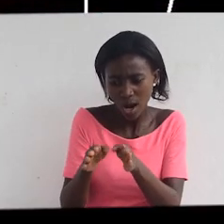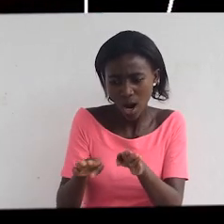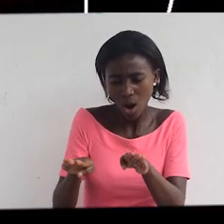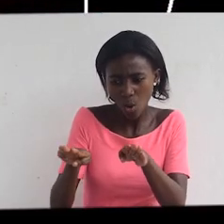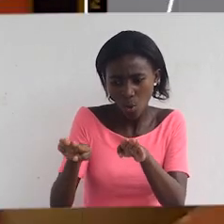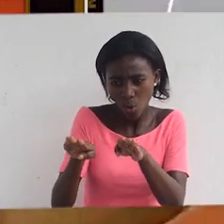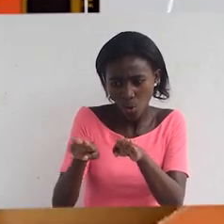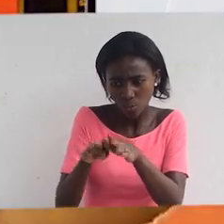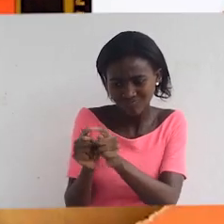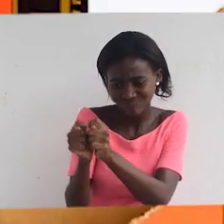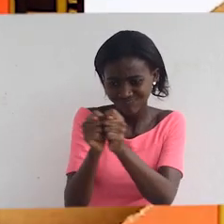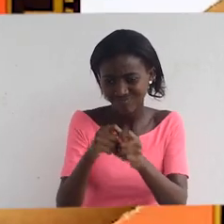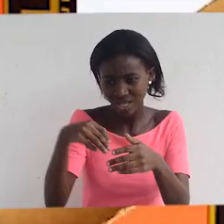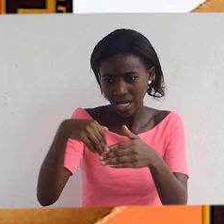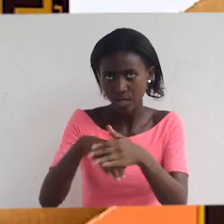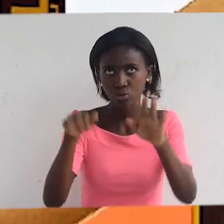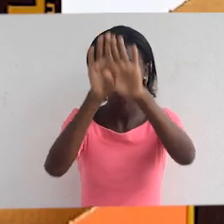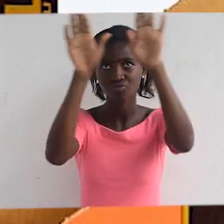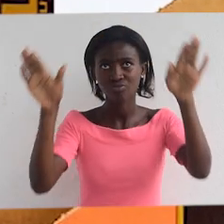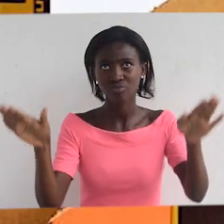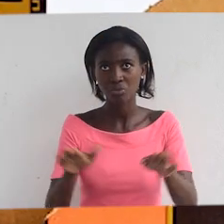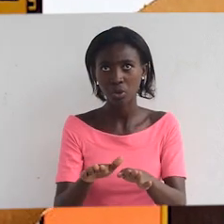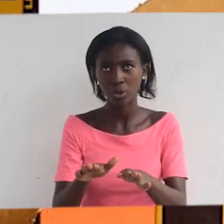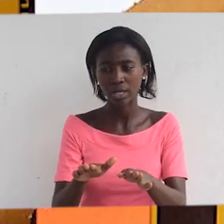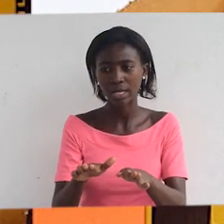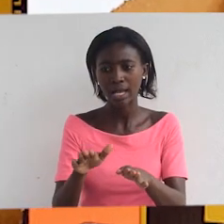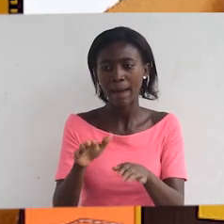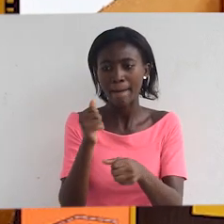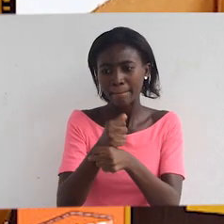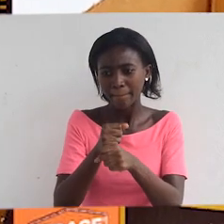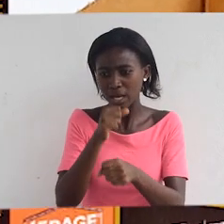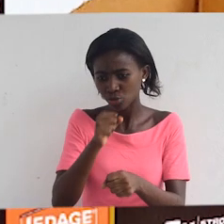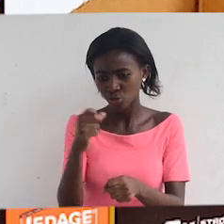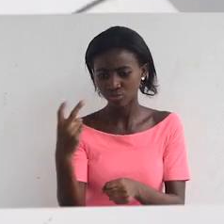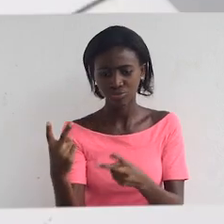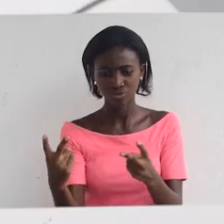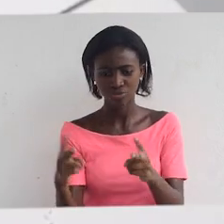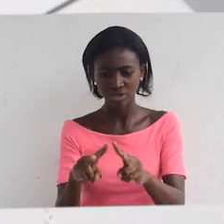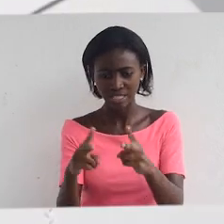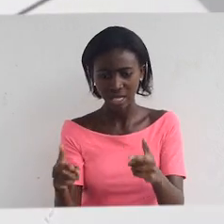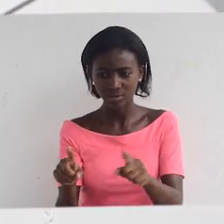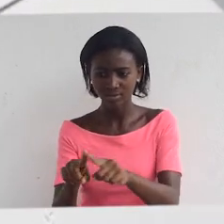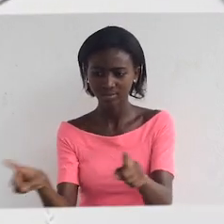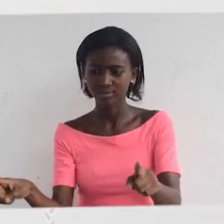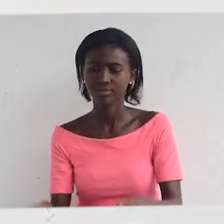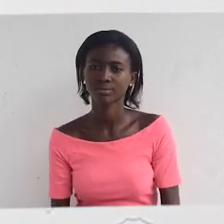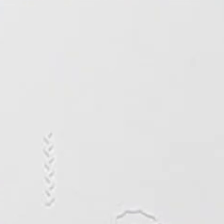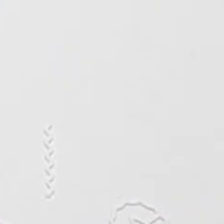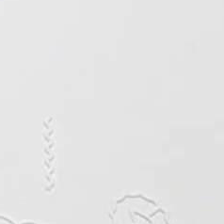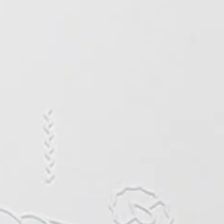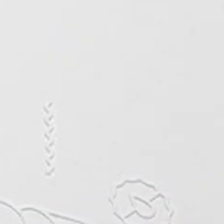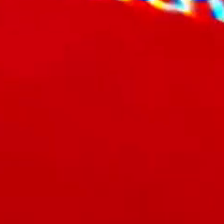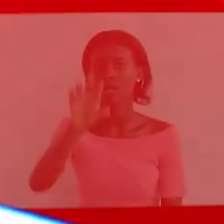together into board to allow the two sides to be separated.